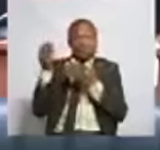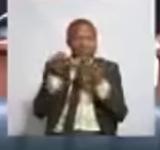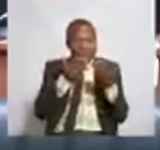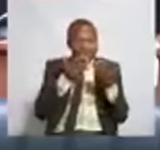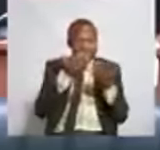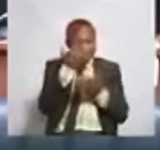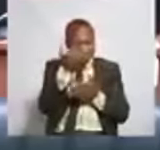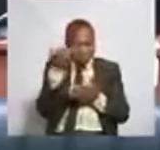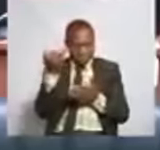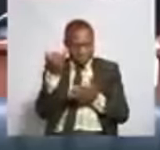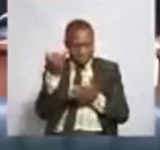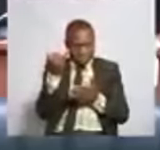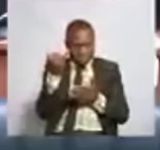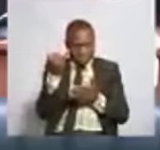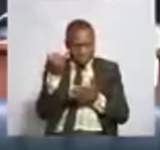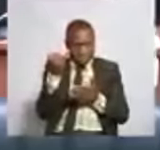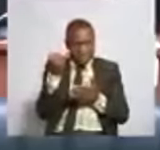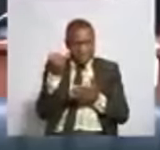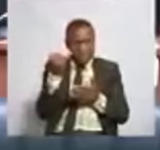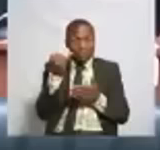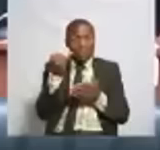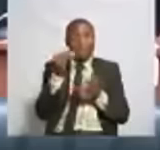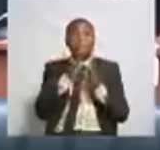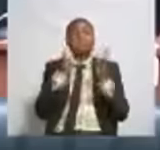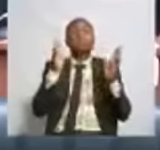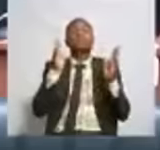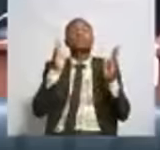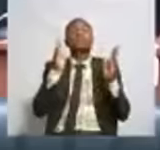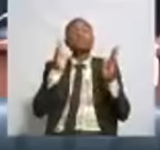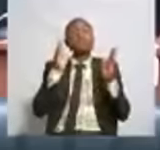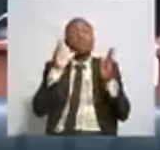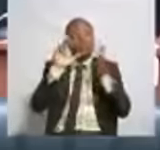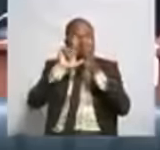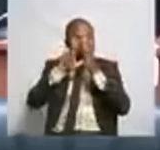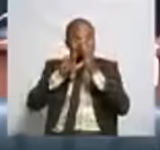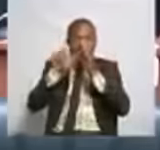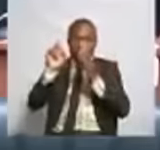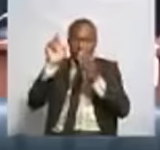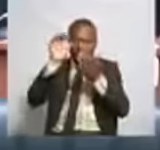bring this issue that involves man hours, that